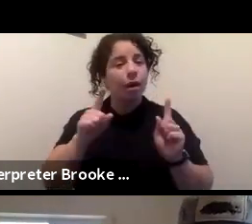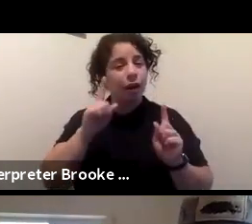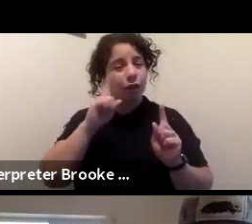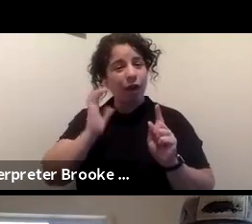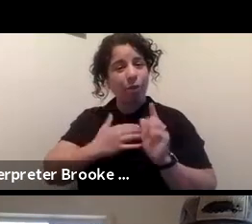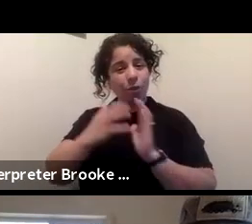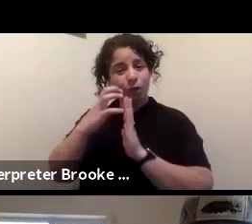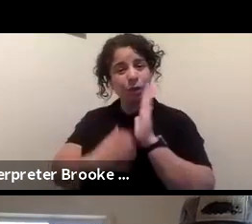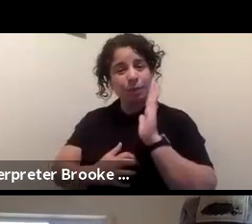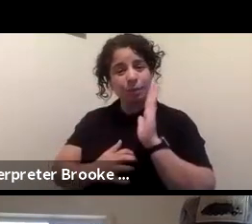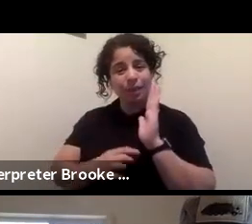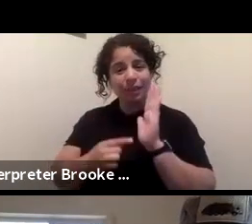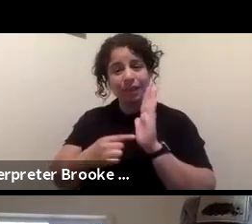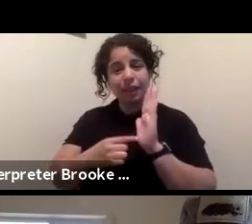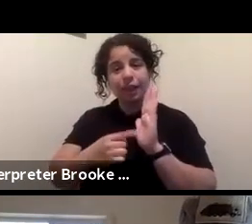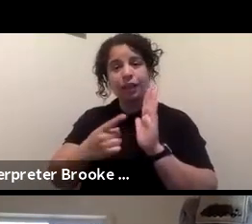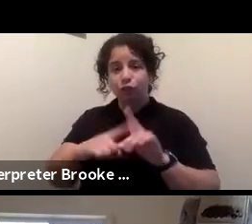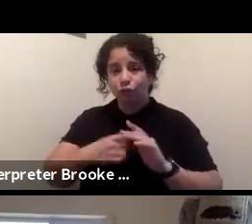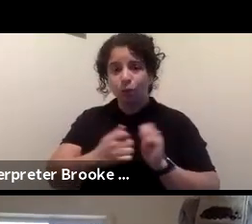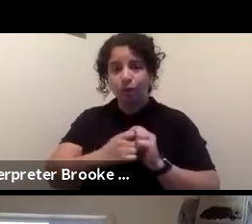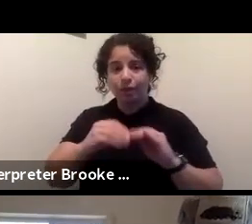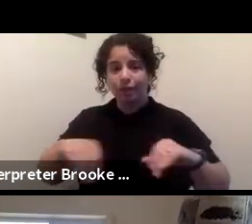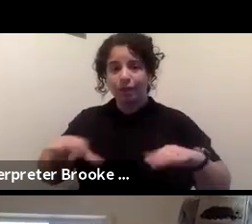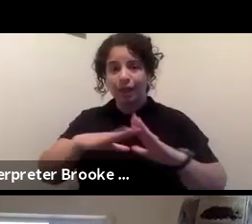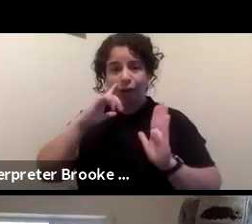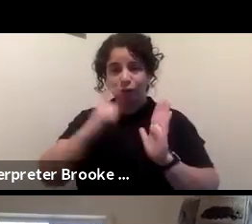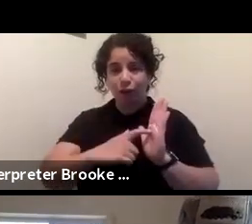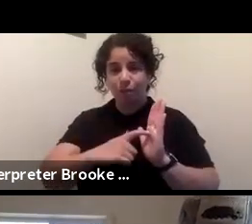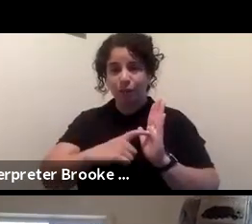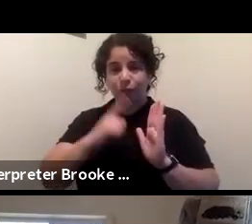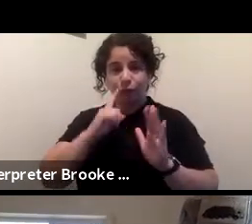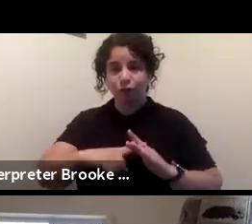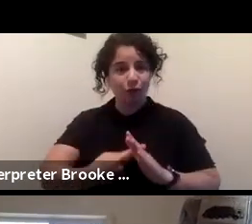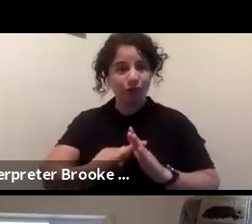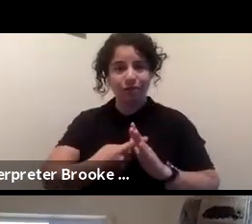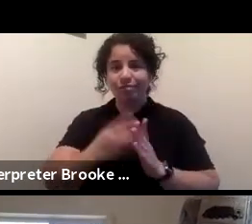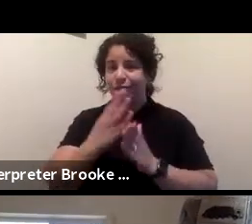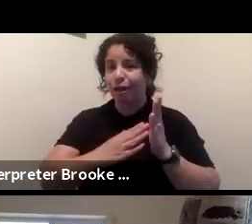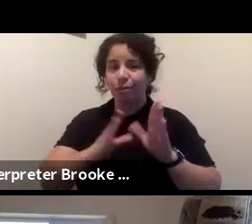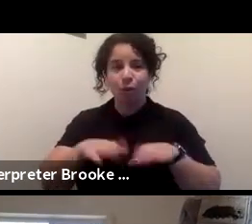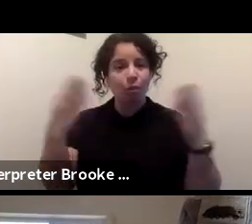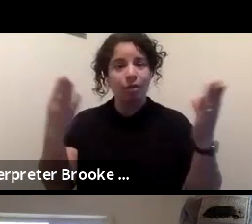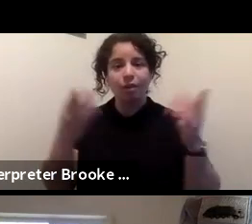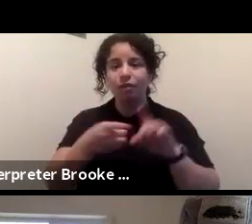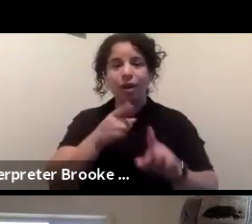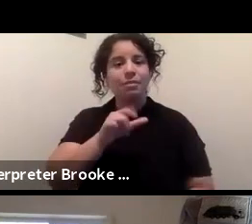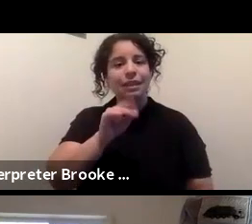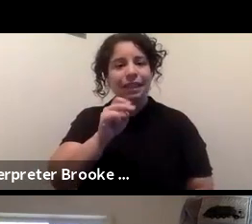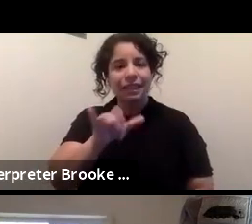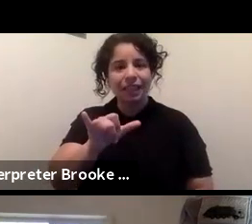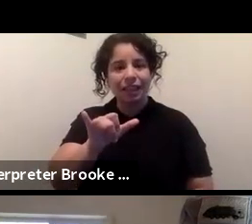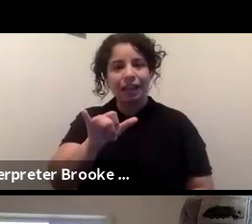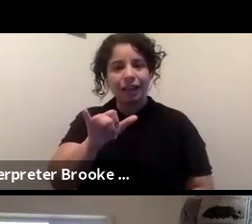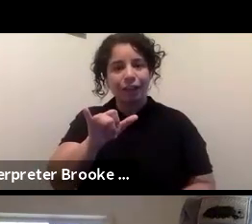we had land acknowledgements to begin. We were going to have some opening statement from Lindsay that got interrupted, then